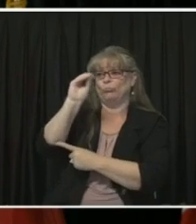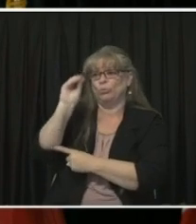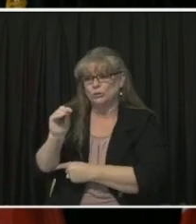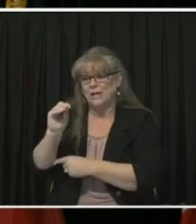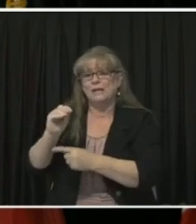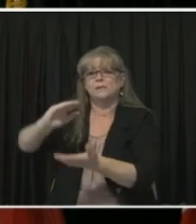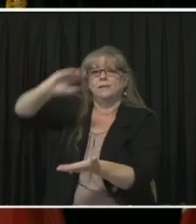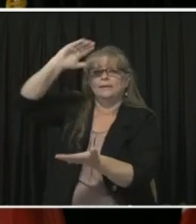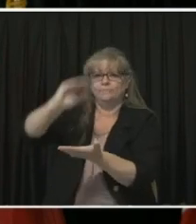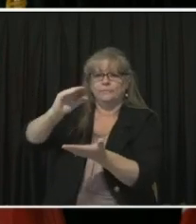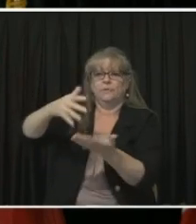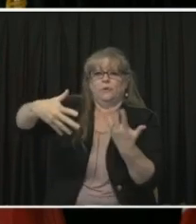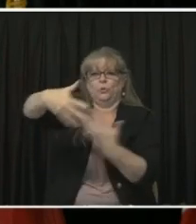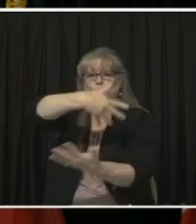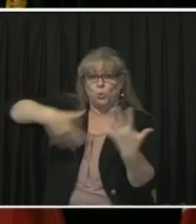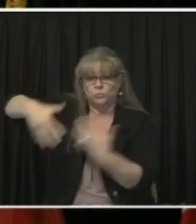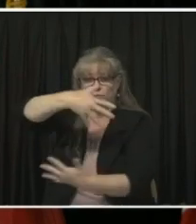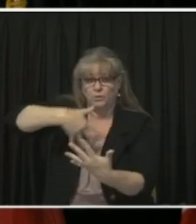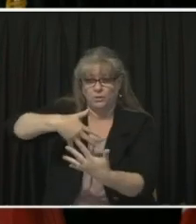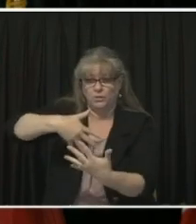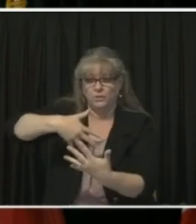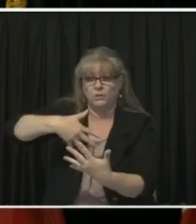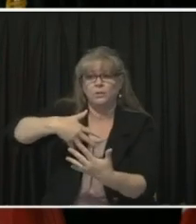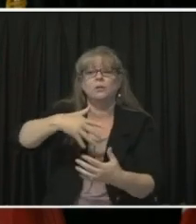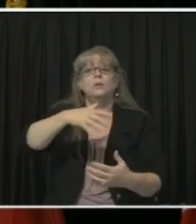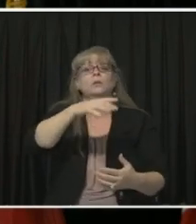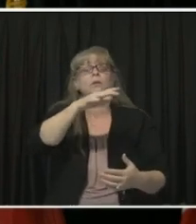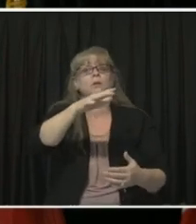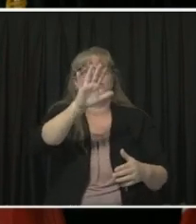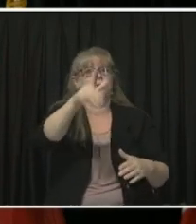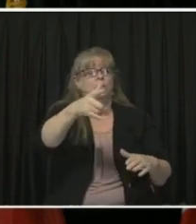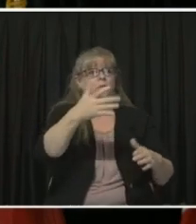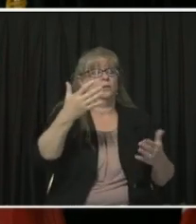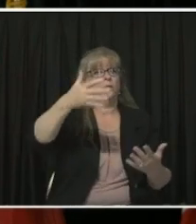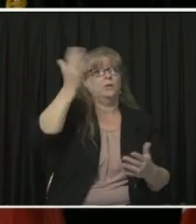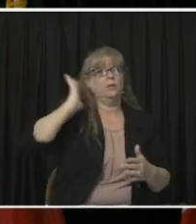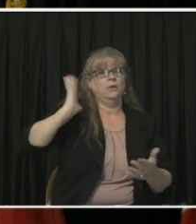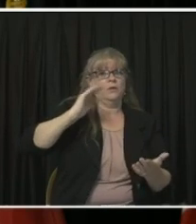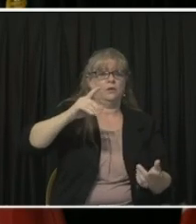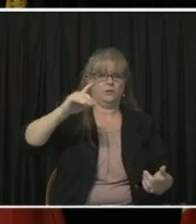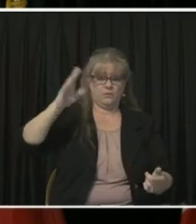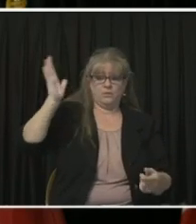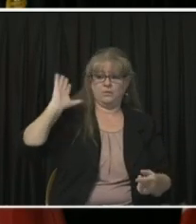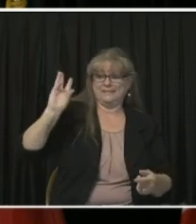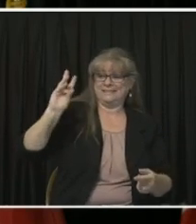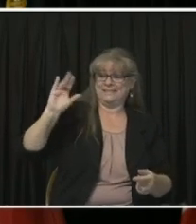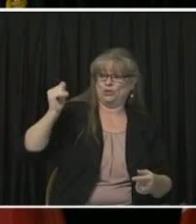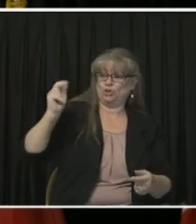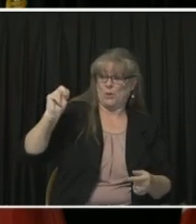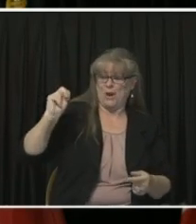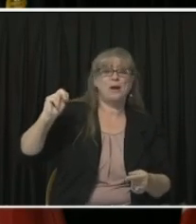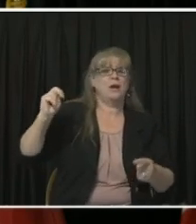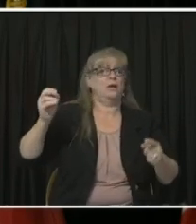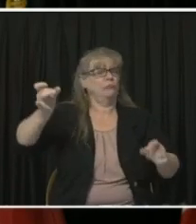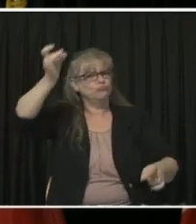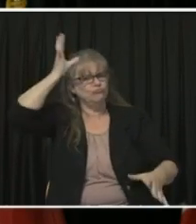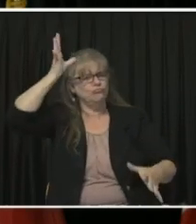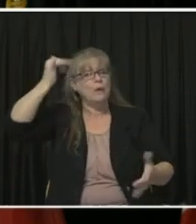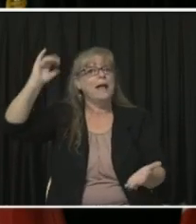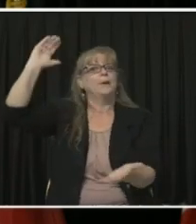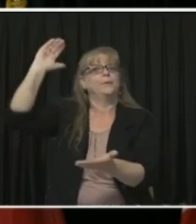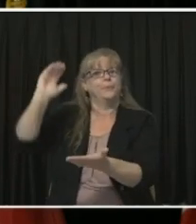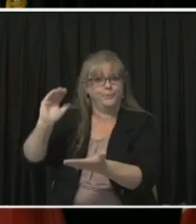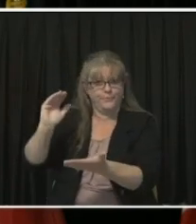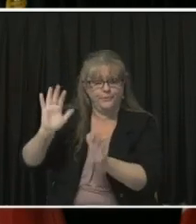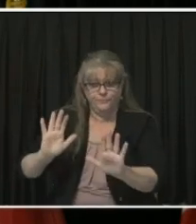had in January or February. And what that does, if we succeed, if you have a third of the interactions, if I have a third of the interactions,